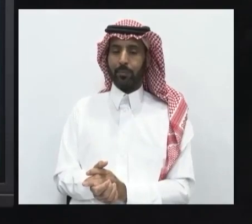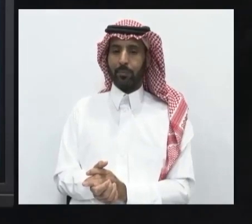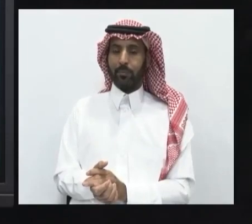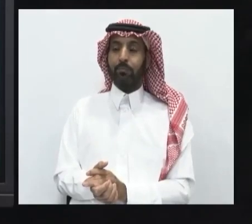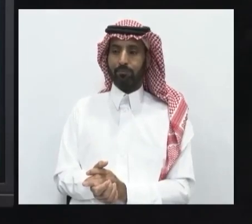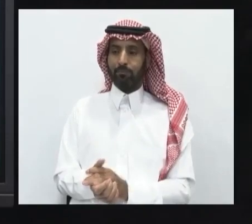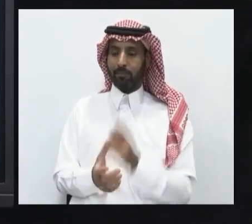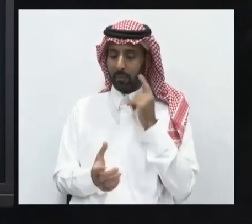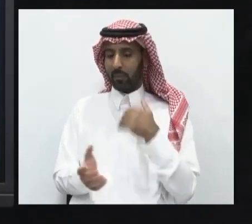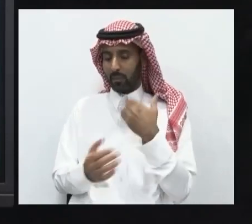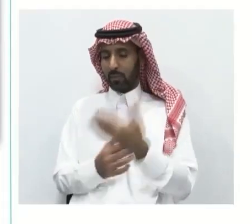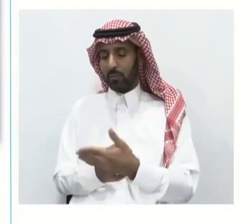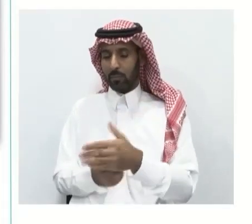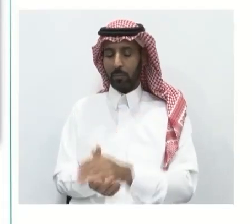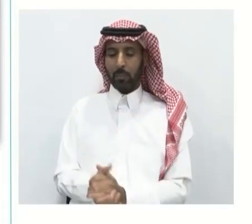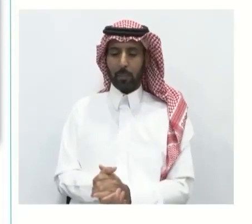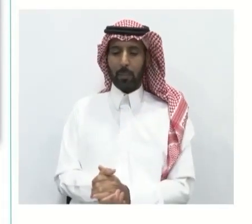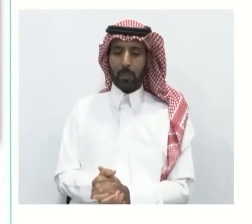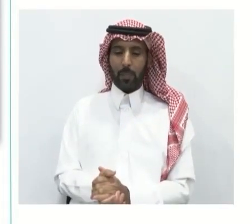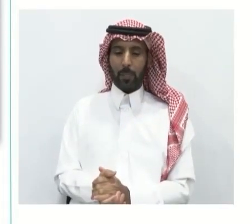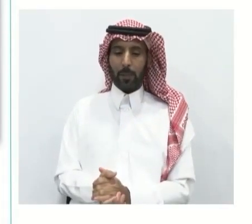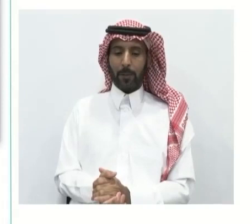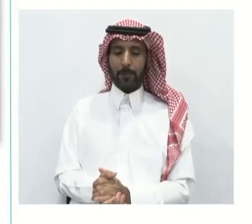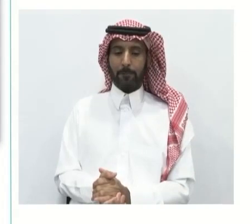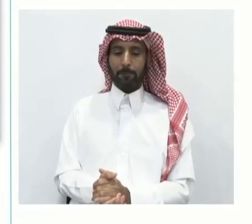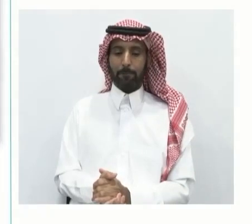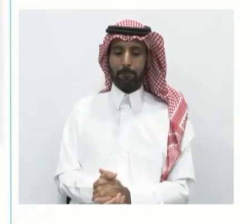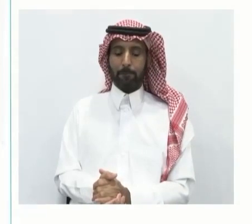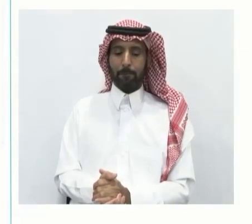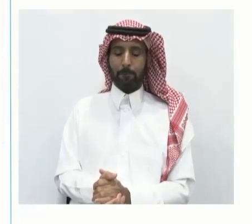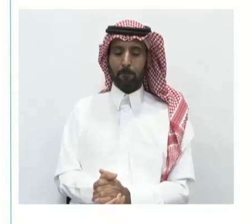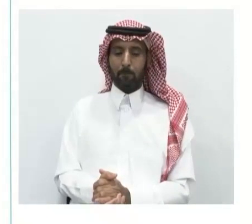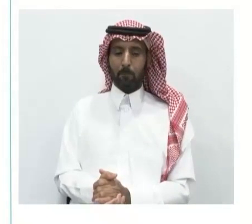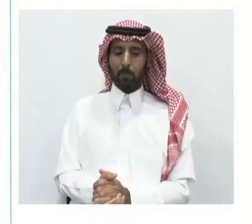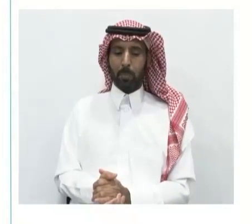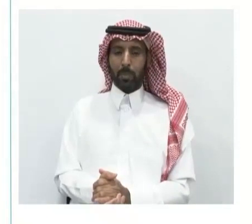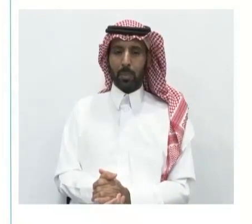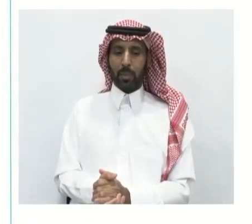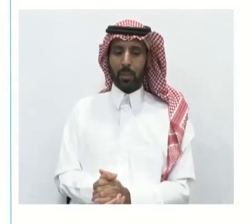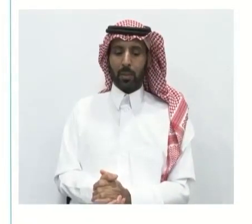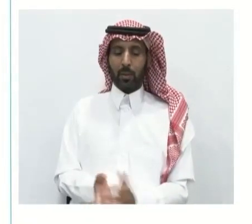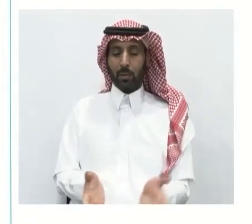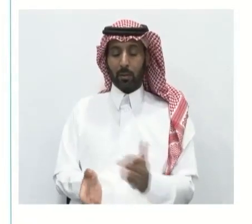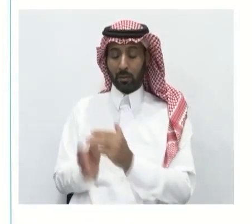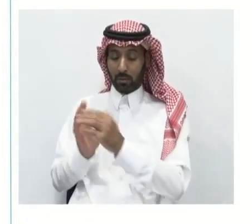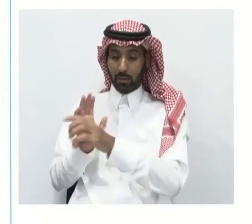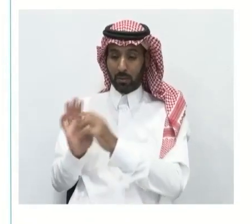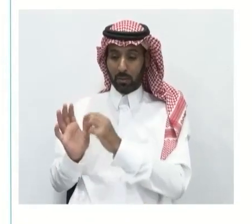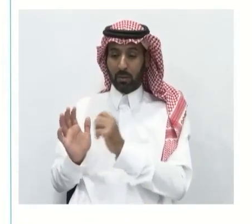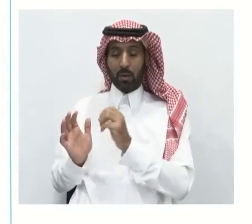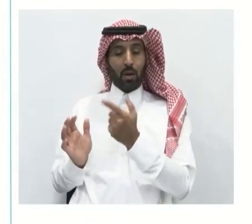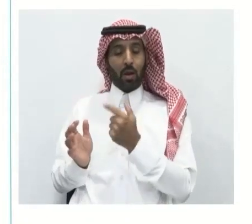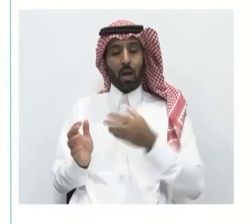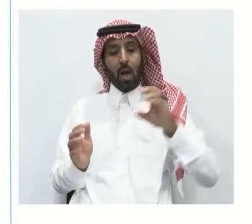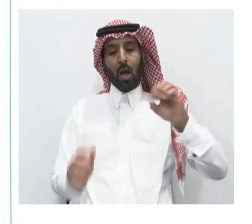Of course, we'll be answering this later. Of course, we'll be answering this later. Let's take the other article here, the case